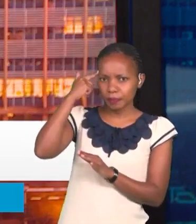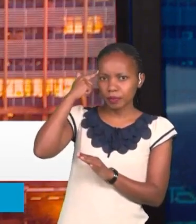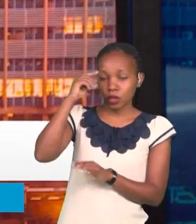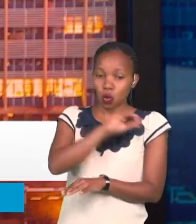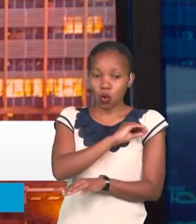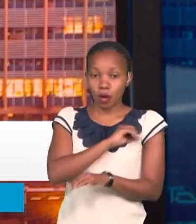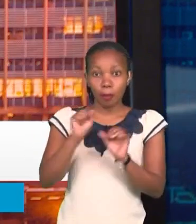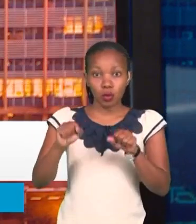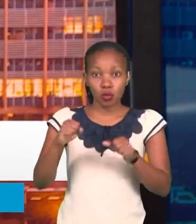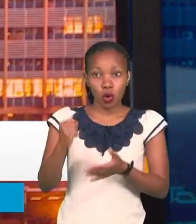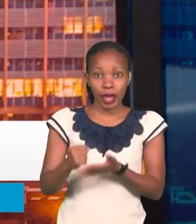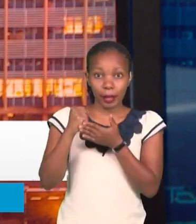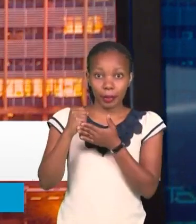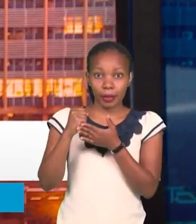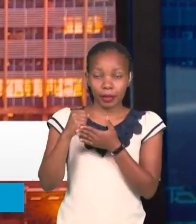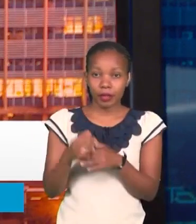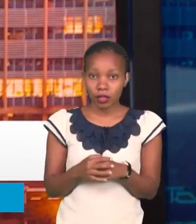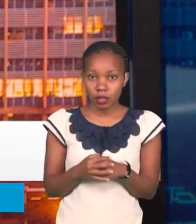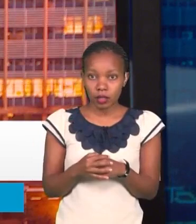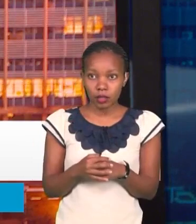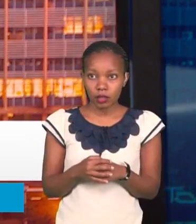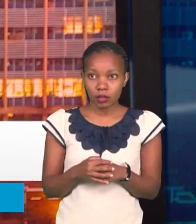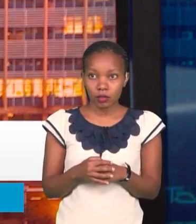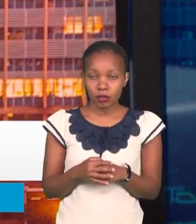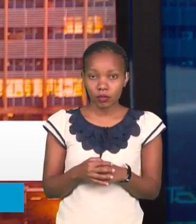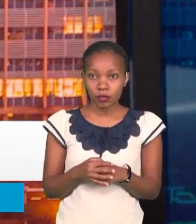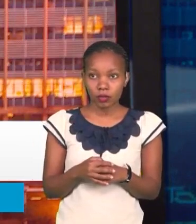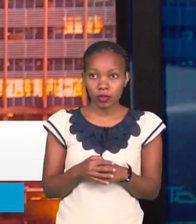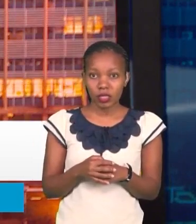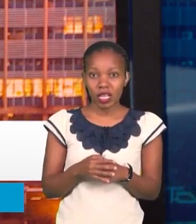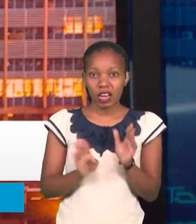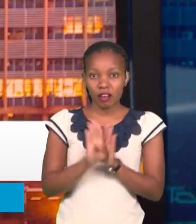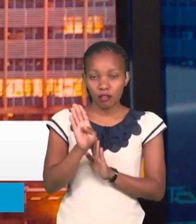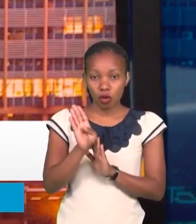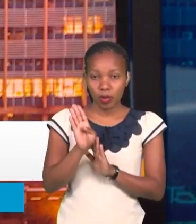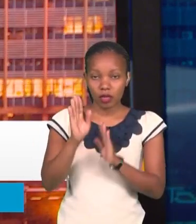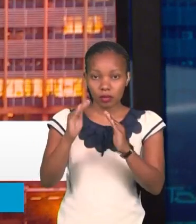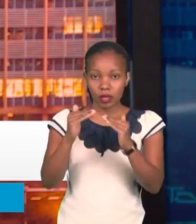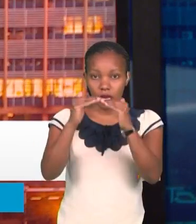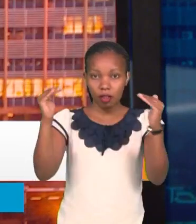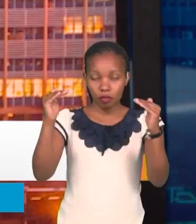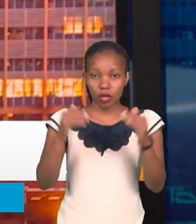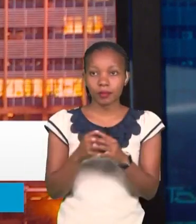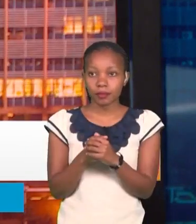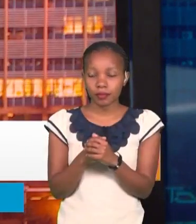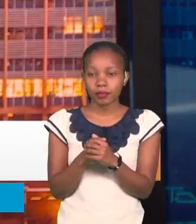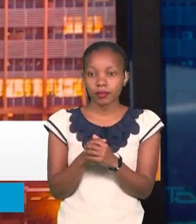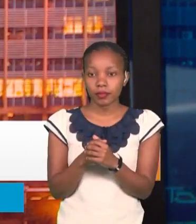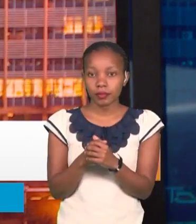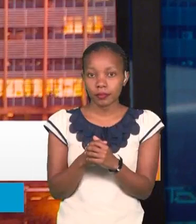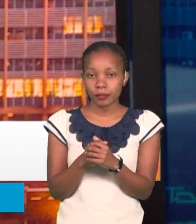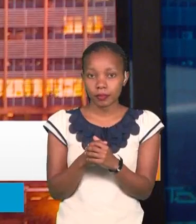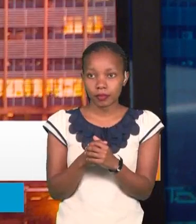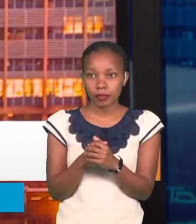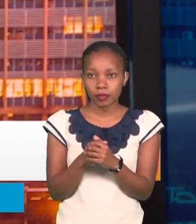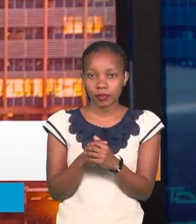help take our development at the next level. Mm-hmm. And therefore, coming